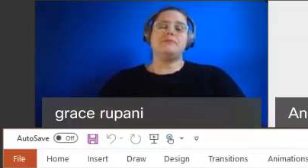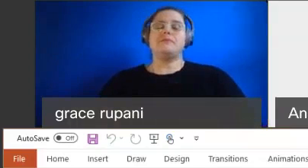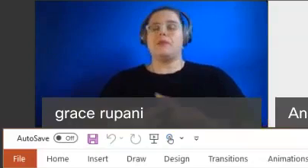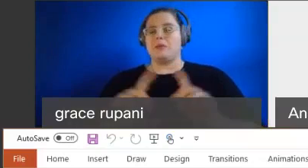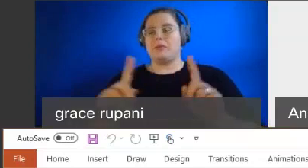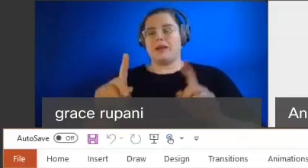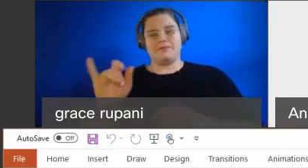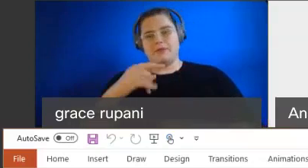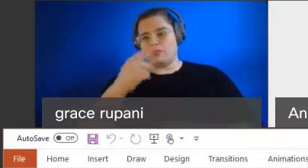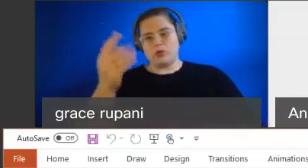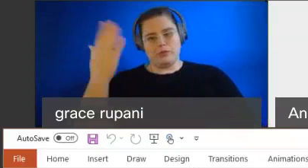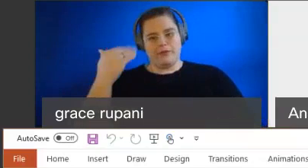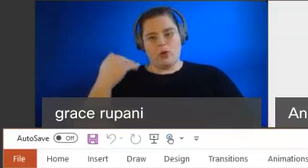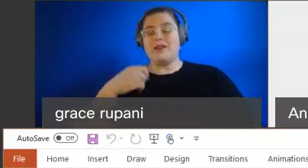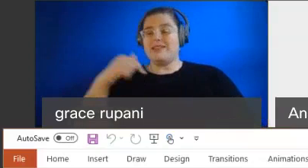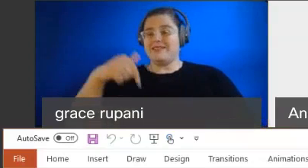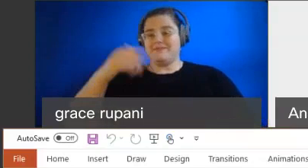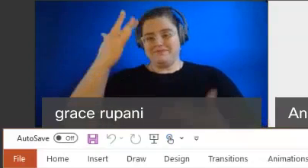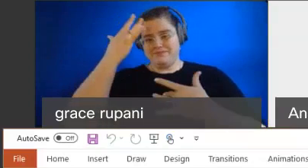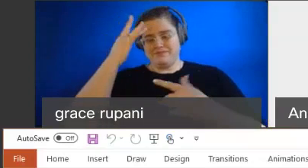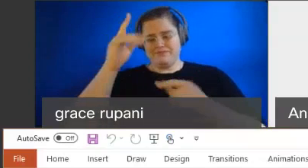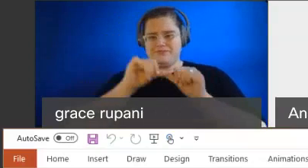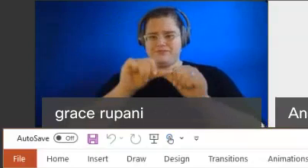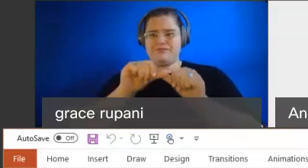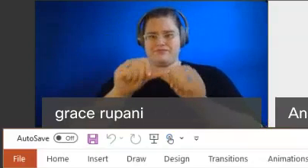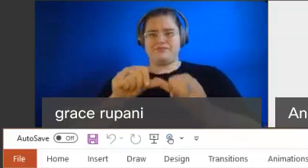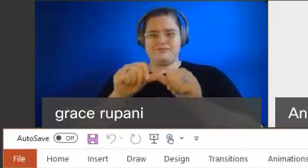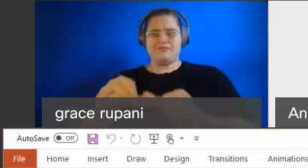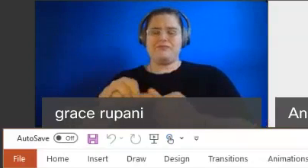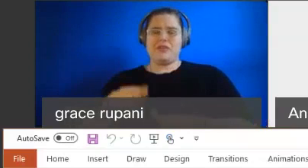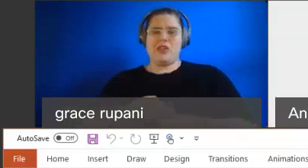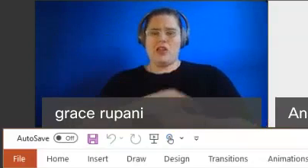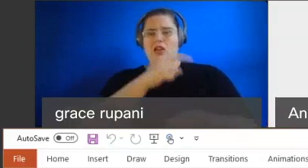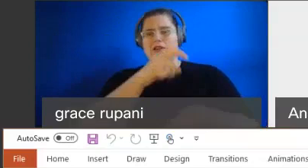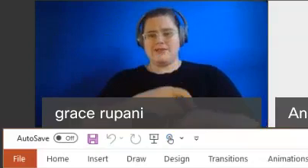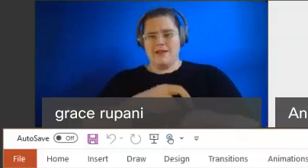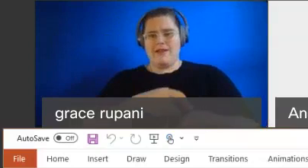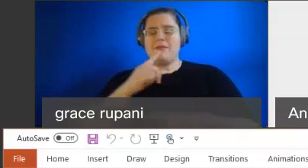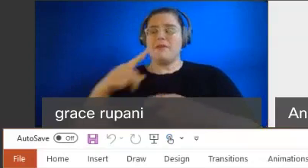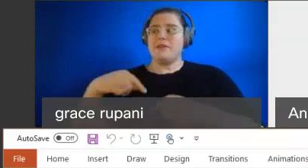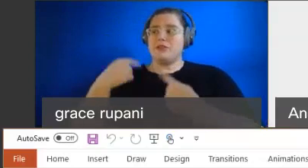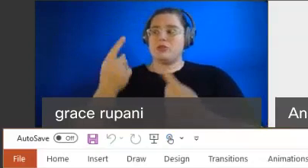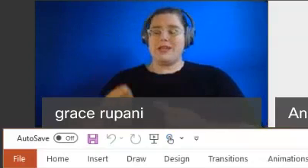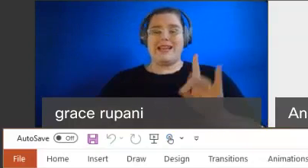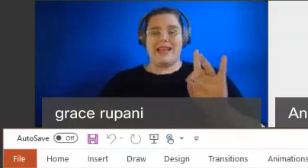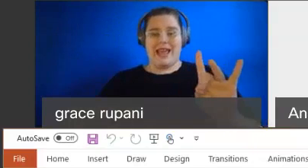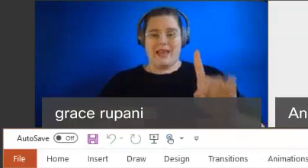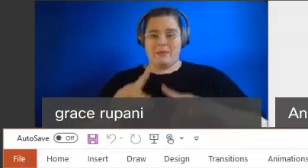number of people, especially the longer this goes on. To date, it's 8 people who tested positive for